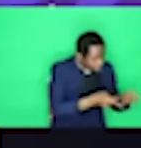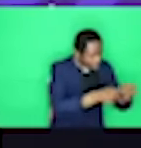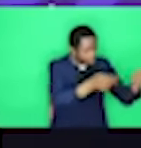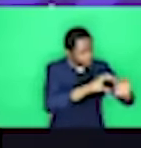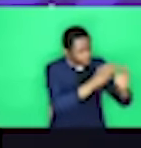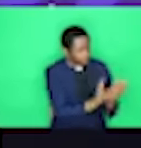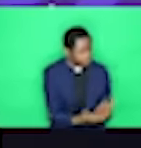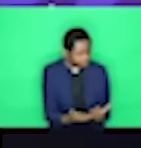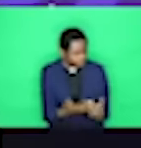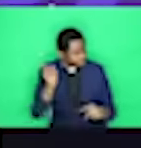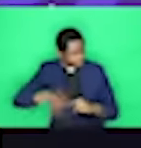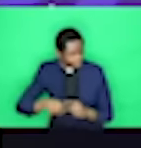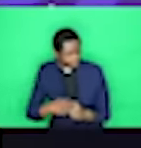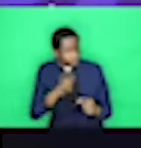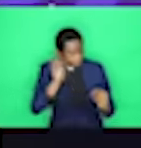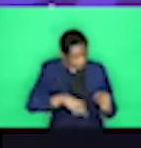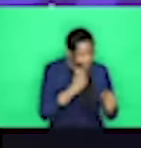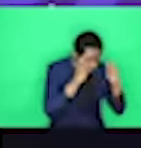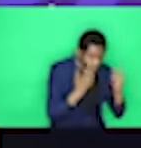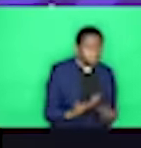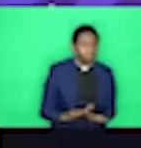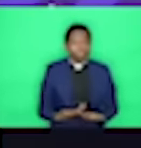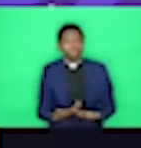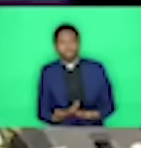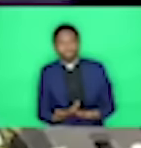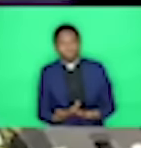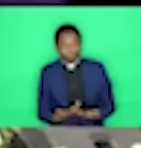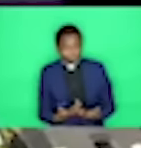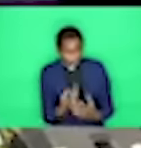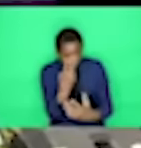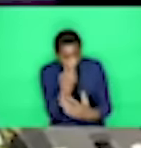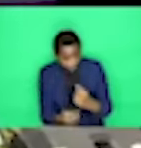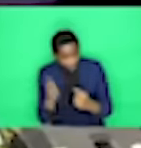even mankwa. Now, so baby, I want to know and fire. No, both have to be